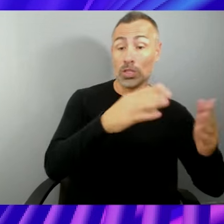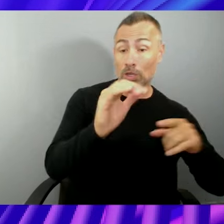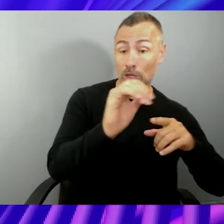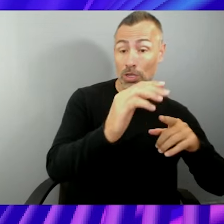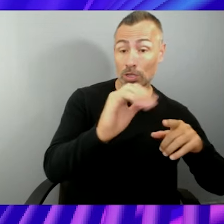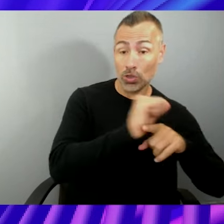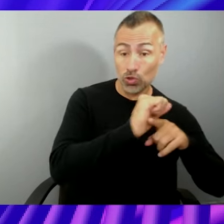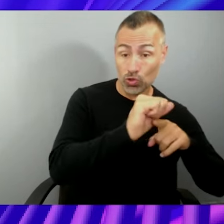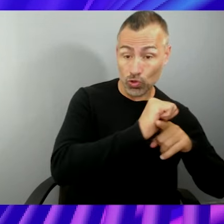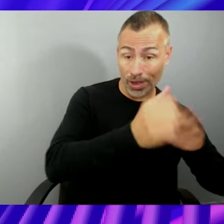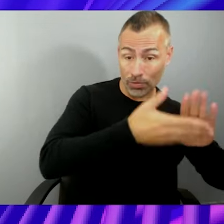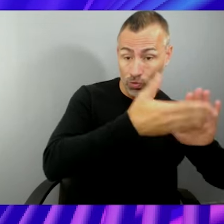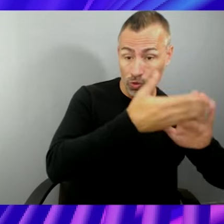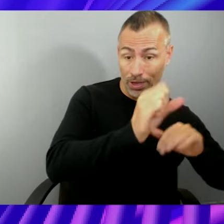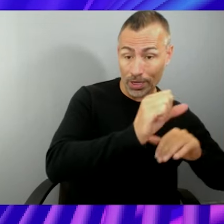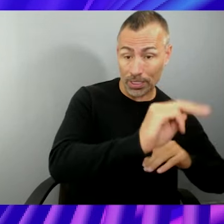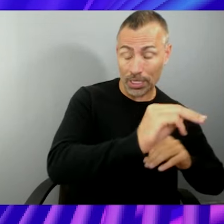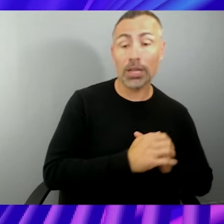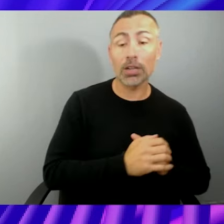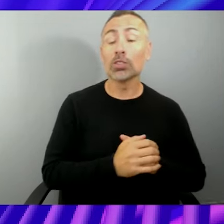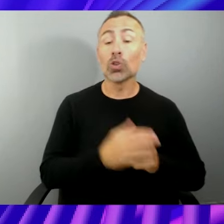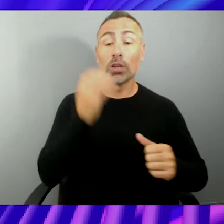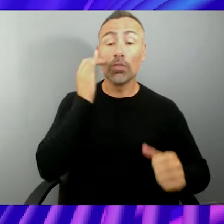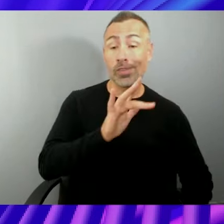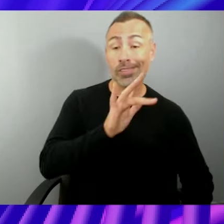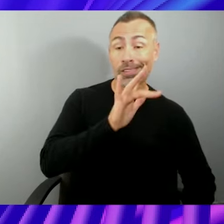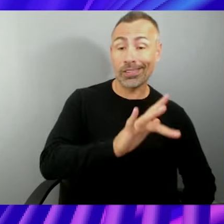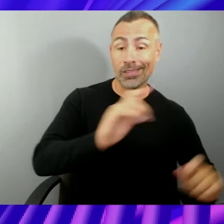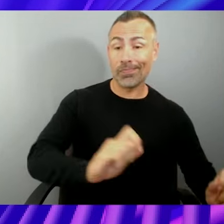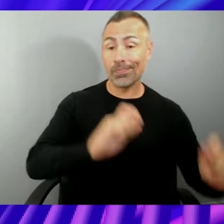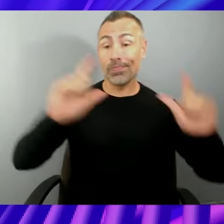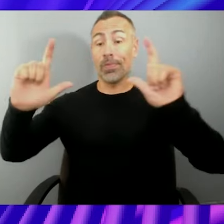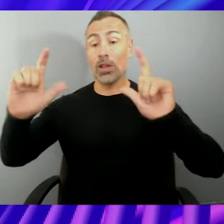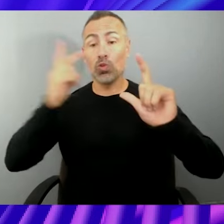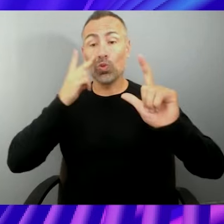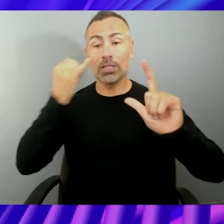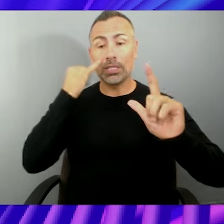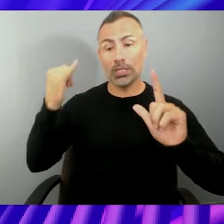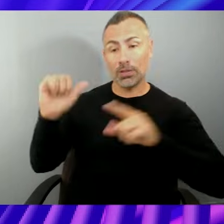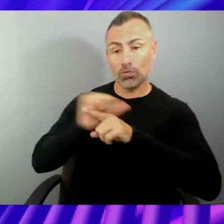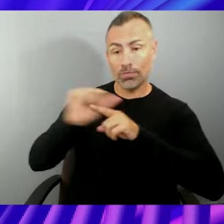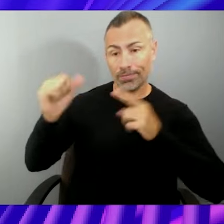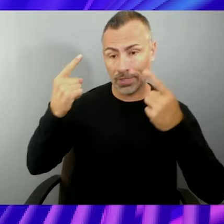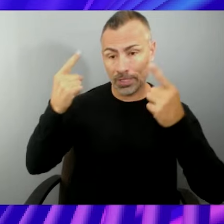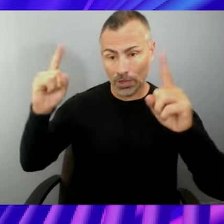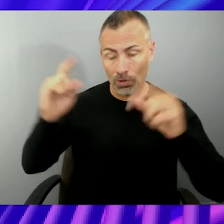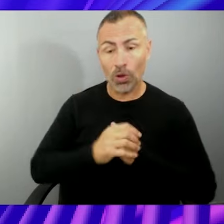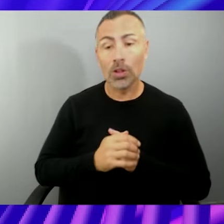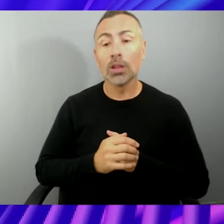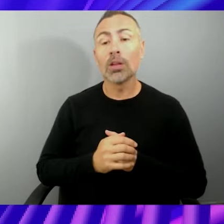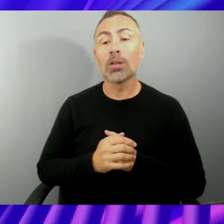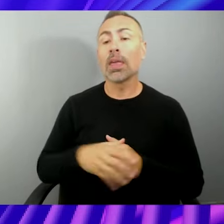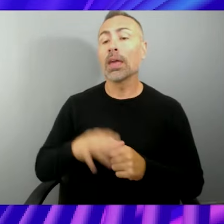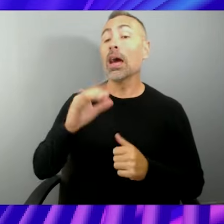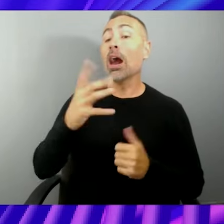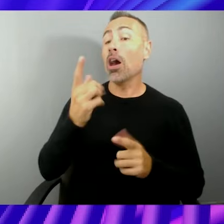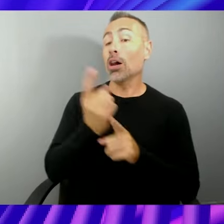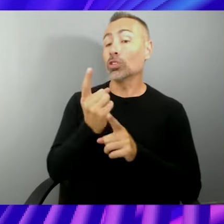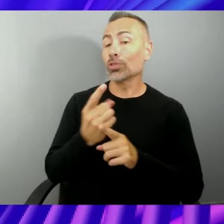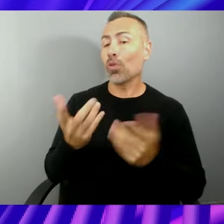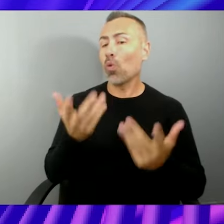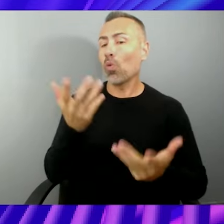that and actually can go in and see whether the training was successful and what were the input parameters of this particular